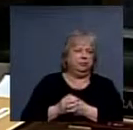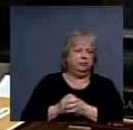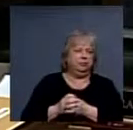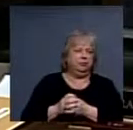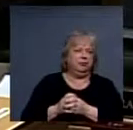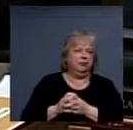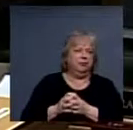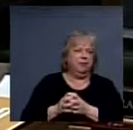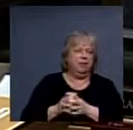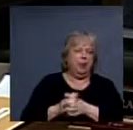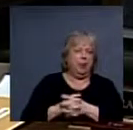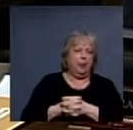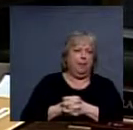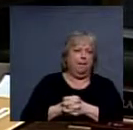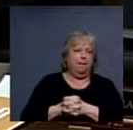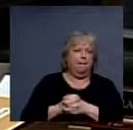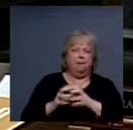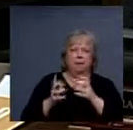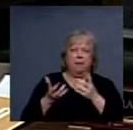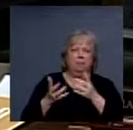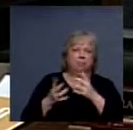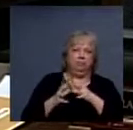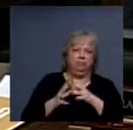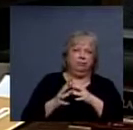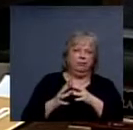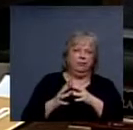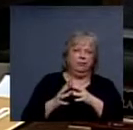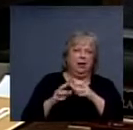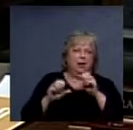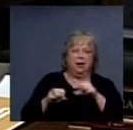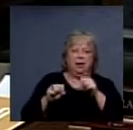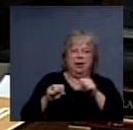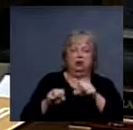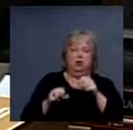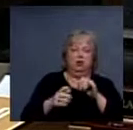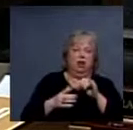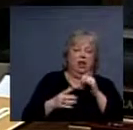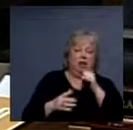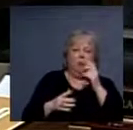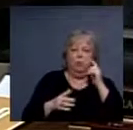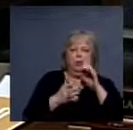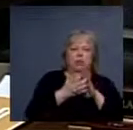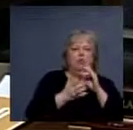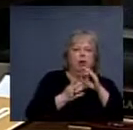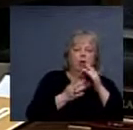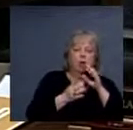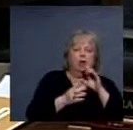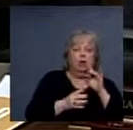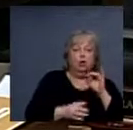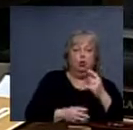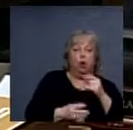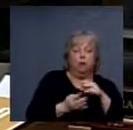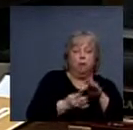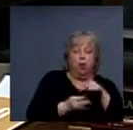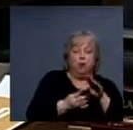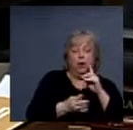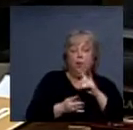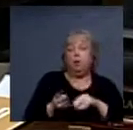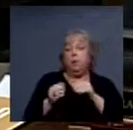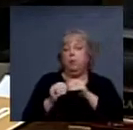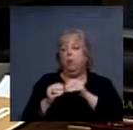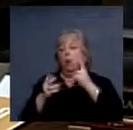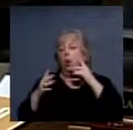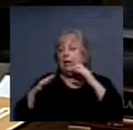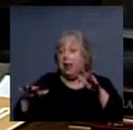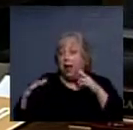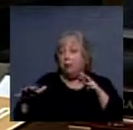even the potential of dogs at this point being louder than the traffic. I will say I have never seen an applicant who went